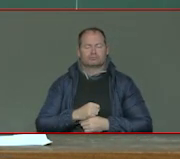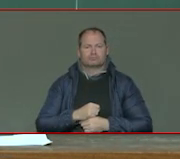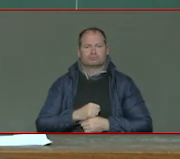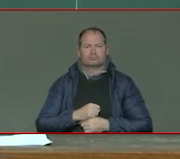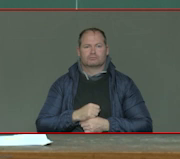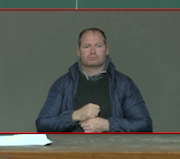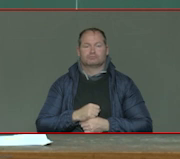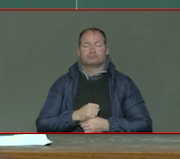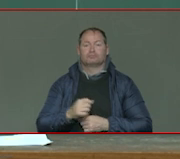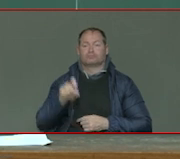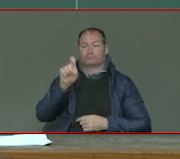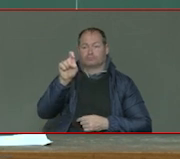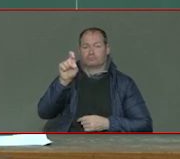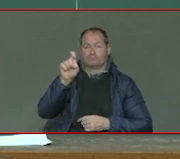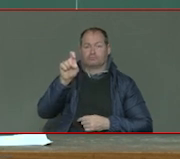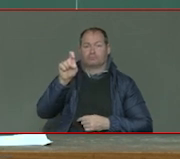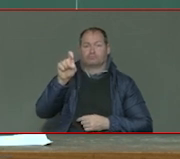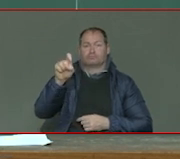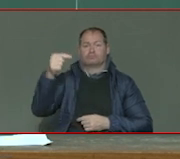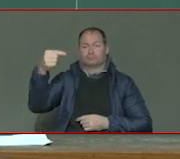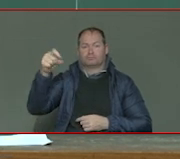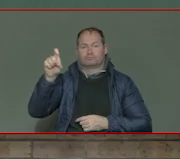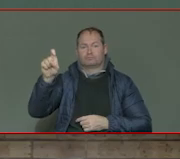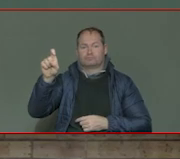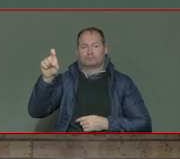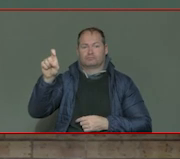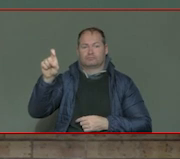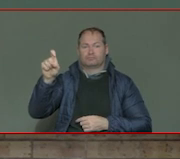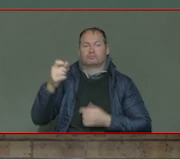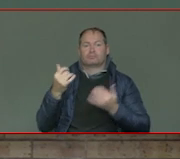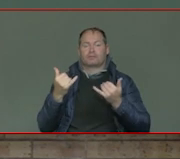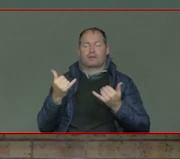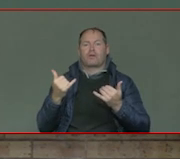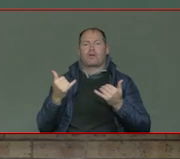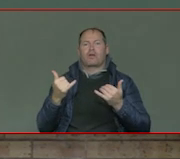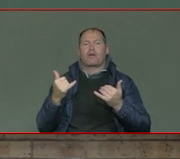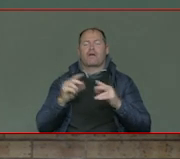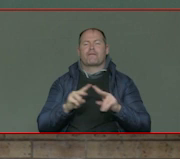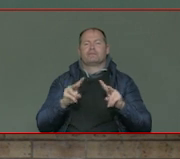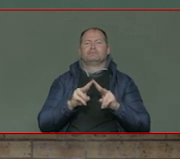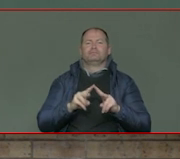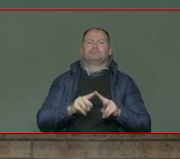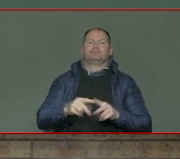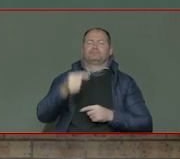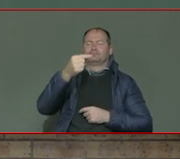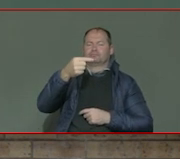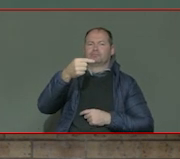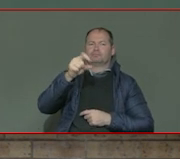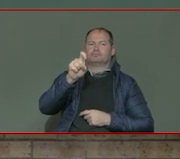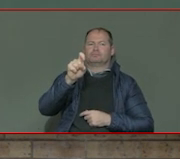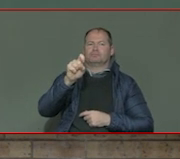if this is x, this is gx. If this is x plus h, I will get a value of g of x plus h. Is that